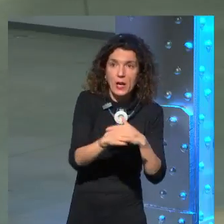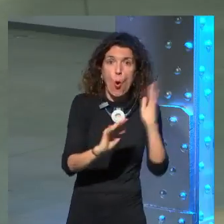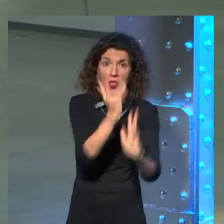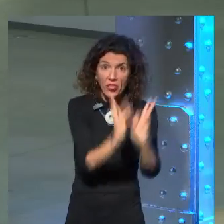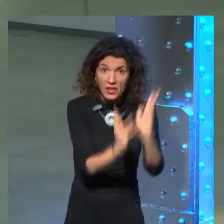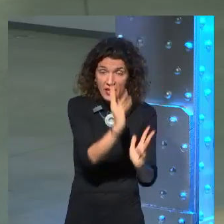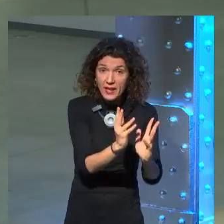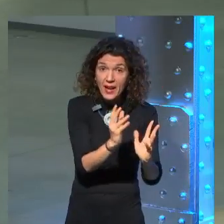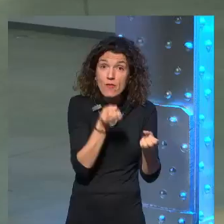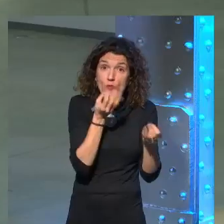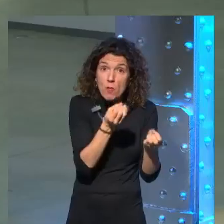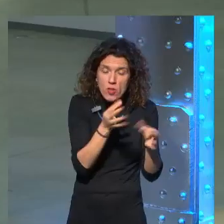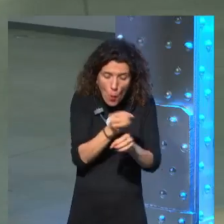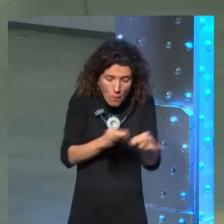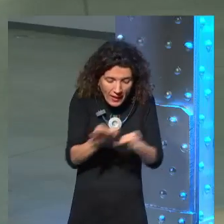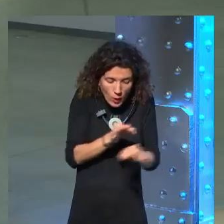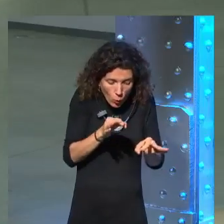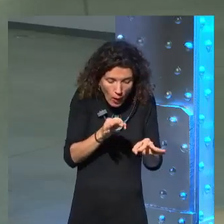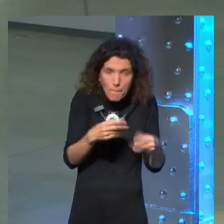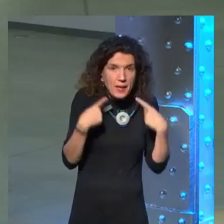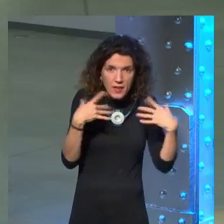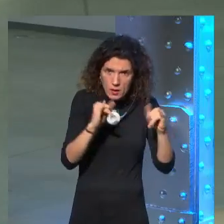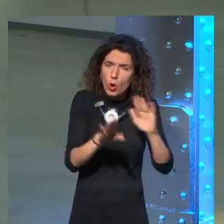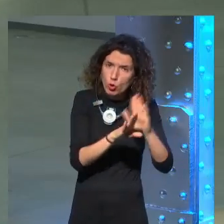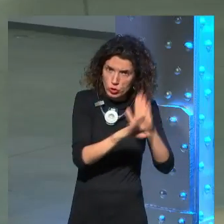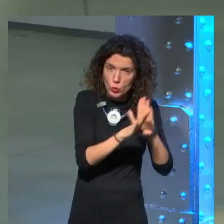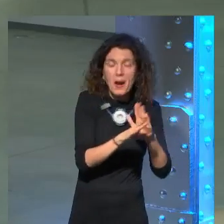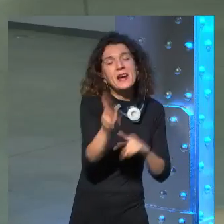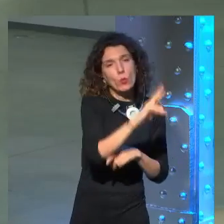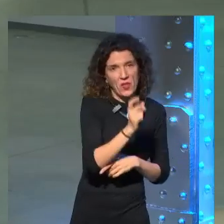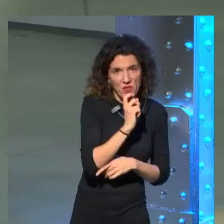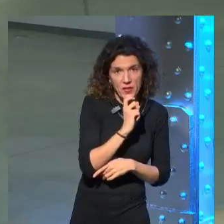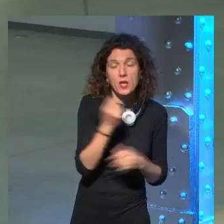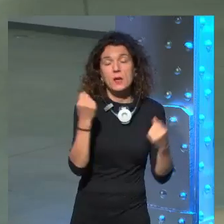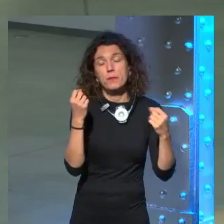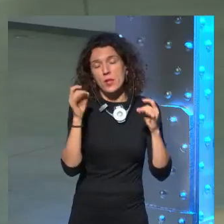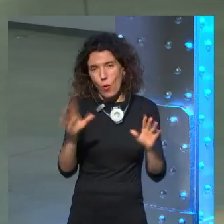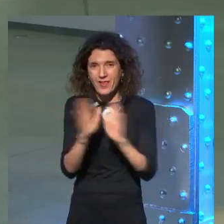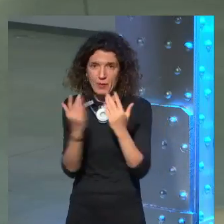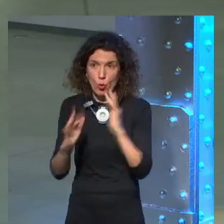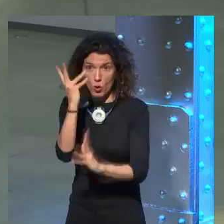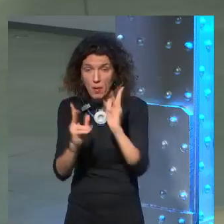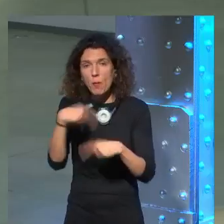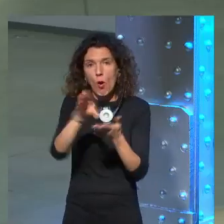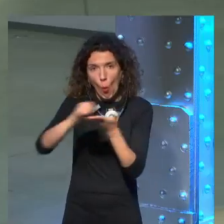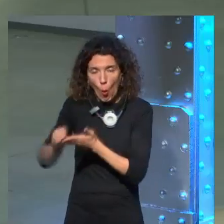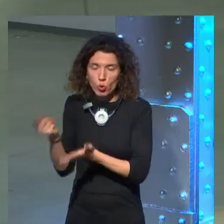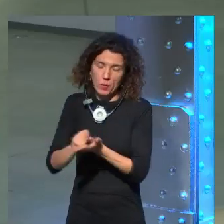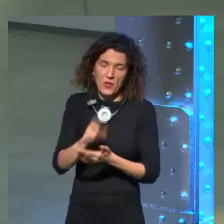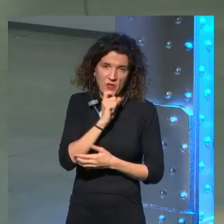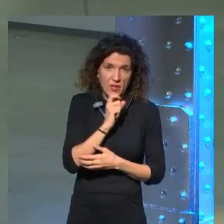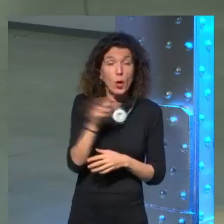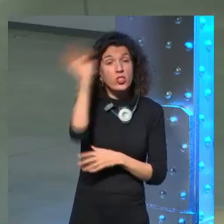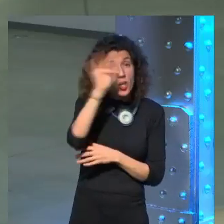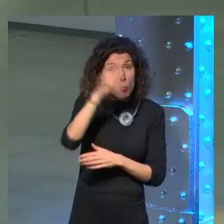to recover, just in the same way as a burnt book. It's very hard to put together. But the physics has a theorem which says that